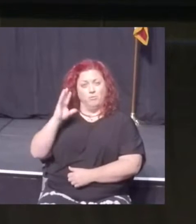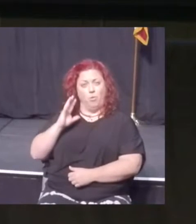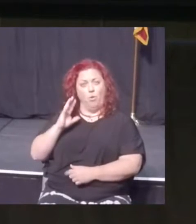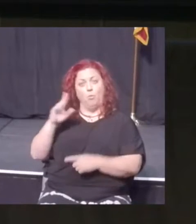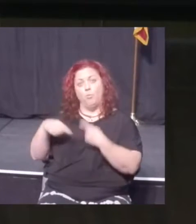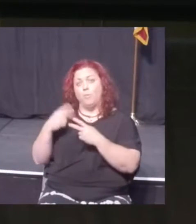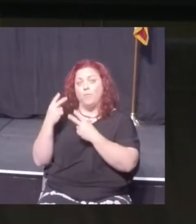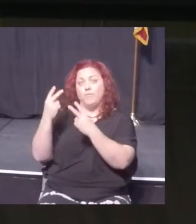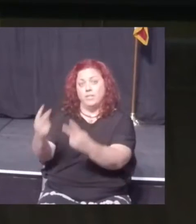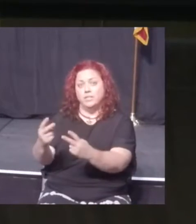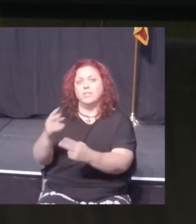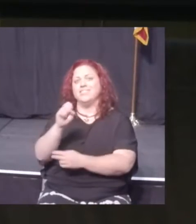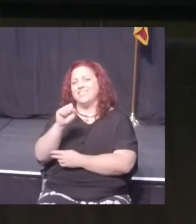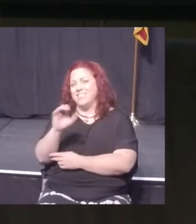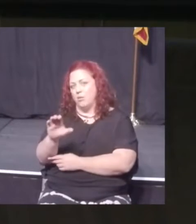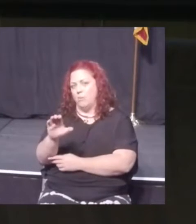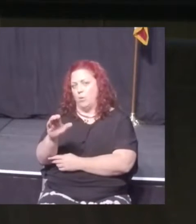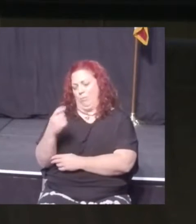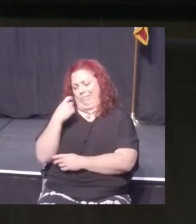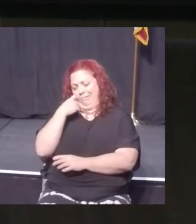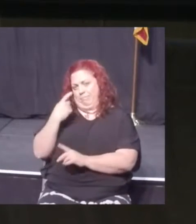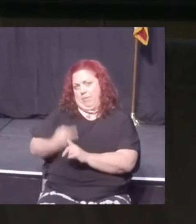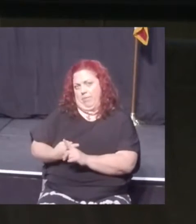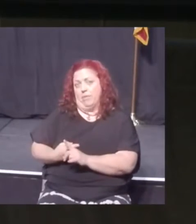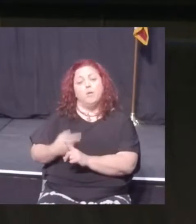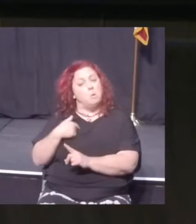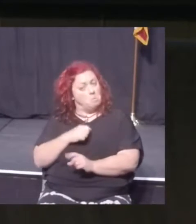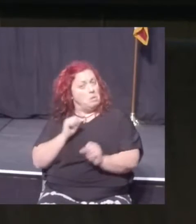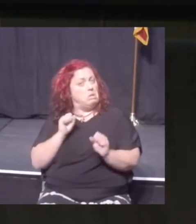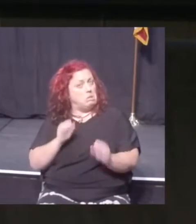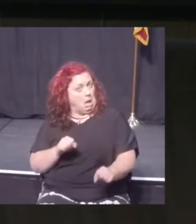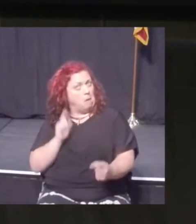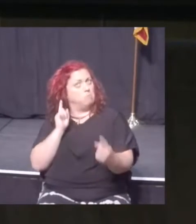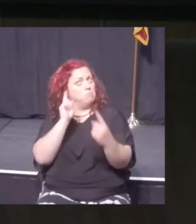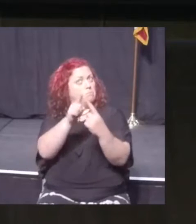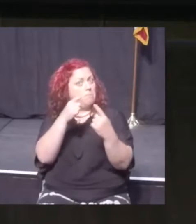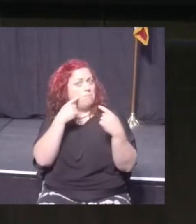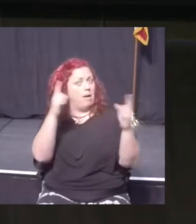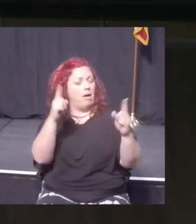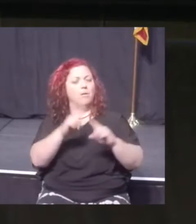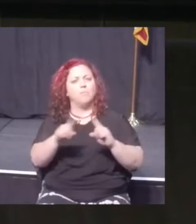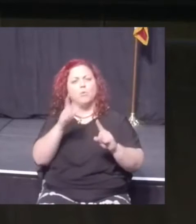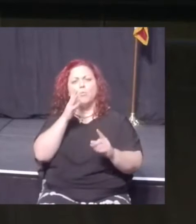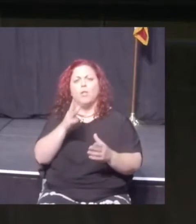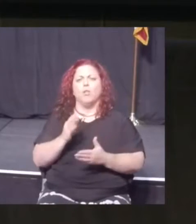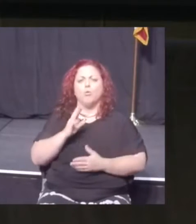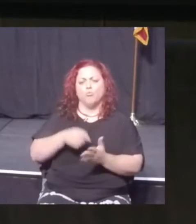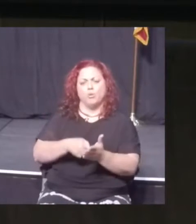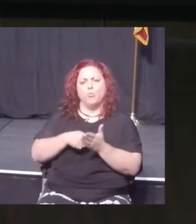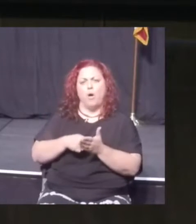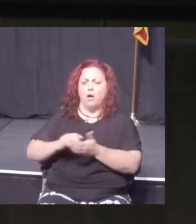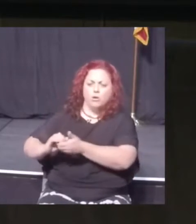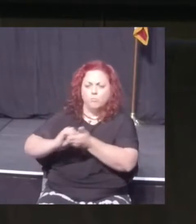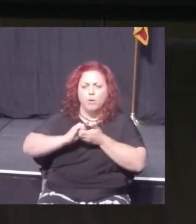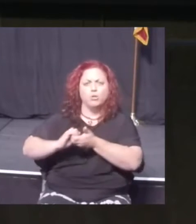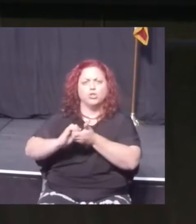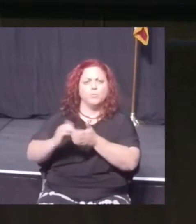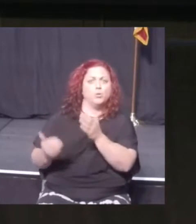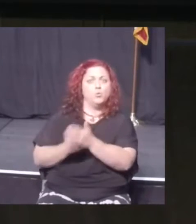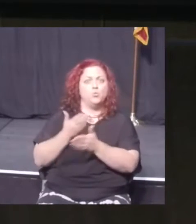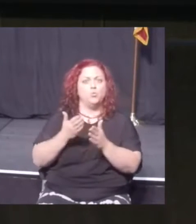Sacramento earlier this month. We can get there, but it will take creative partnerships and new ways of